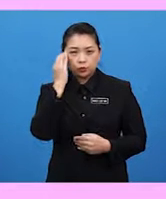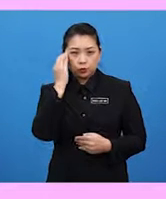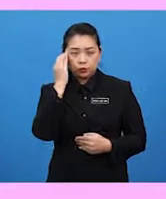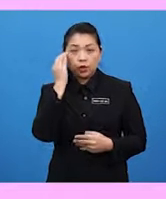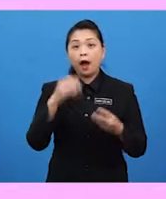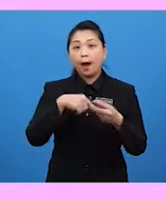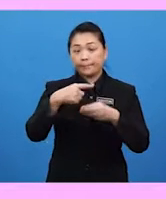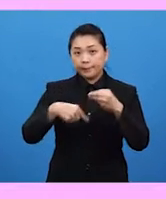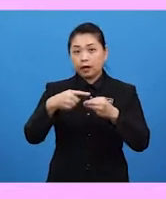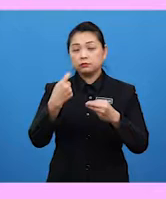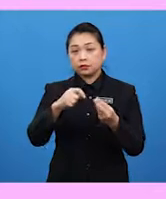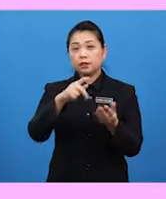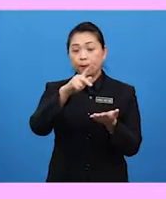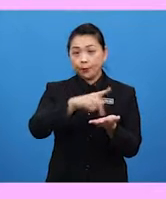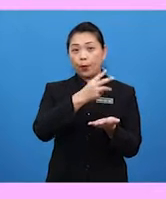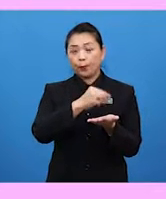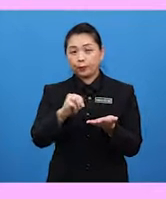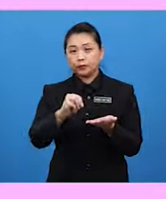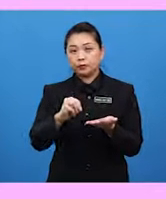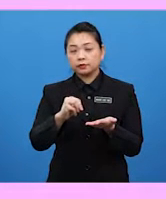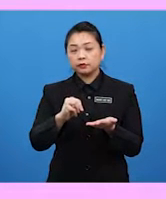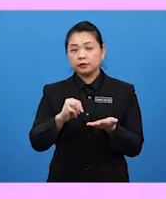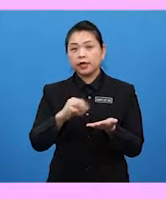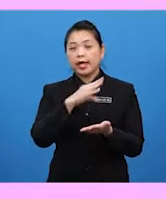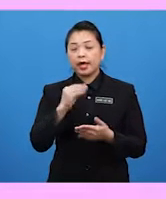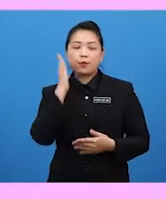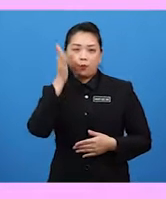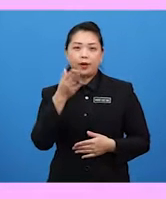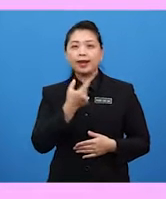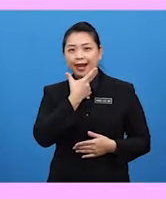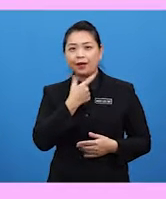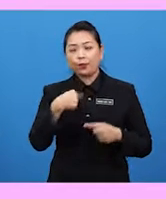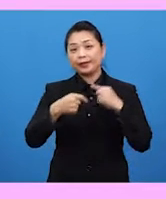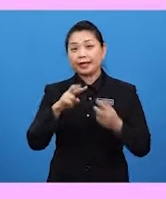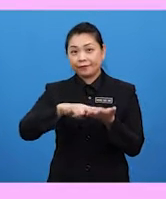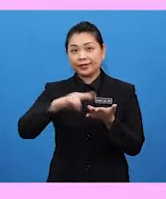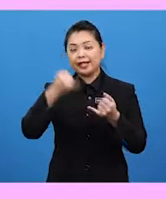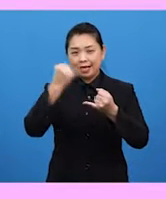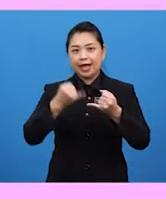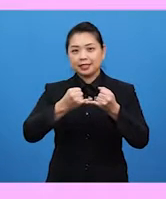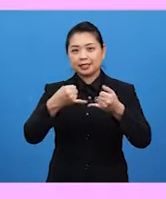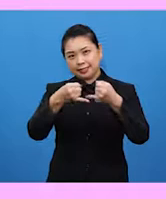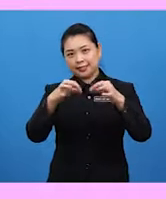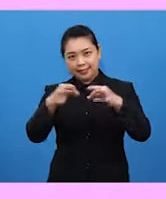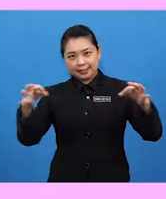will most certainly laugh when they read the last sentence.